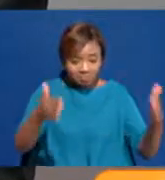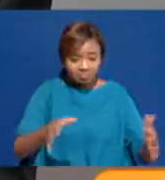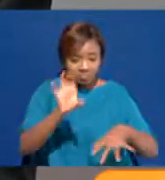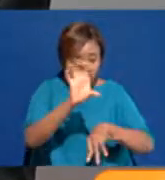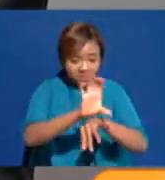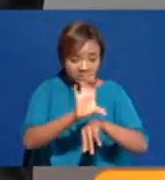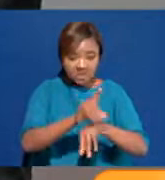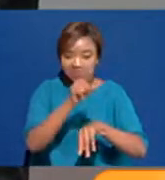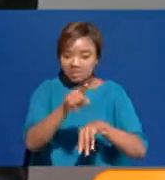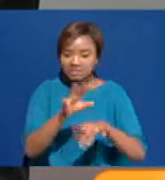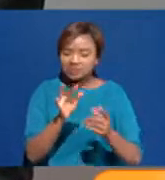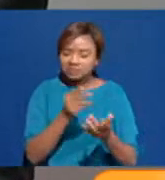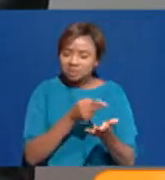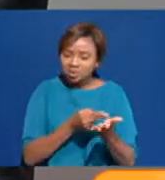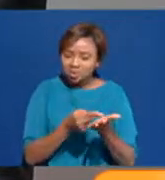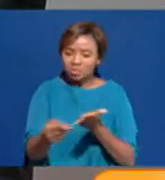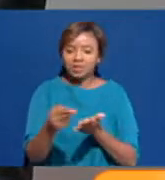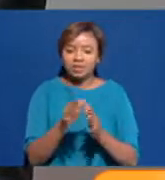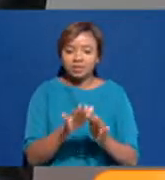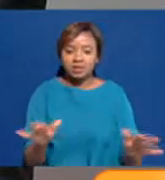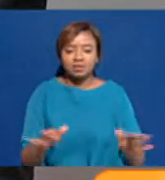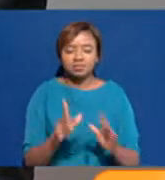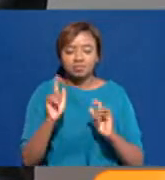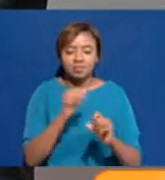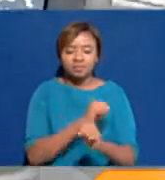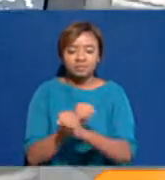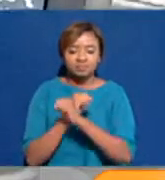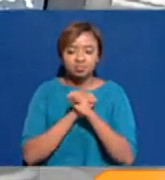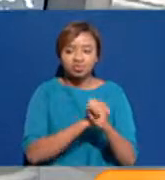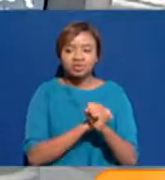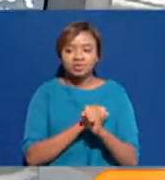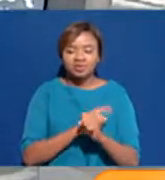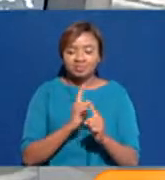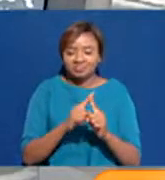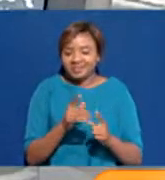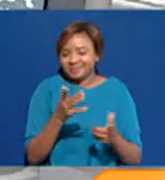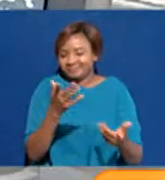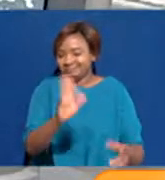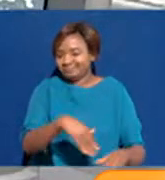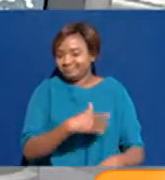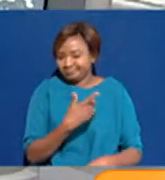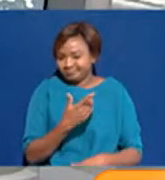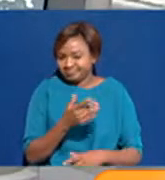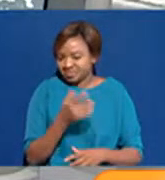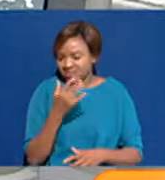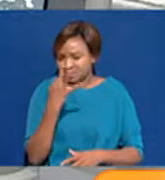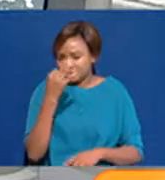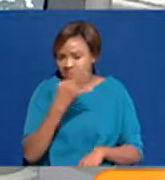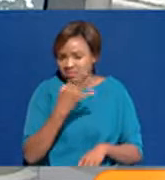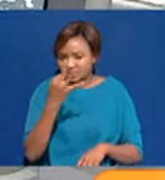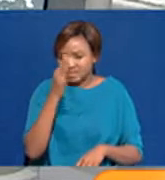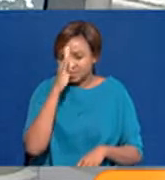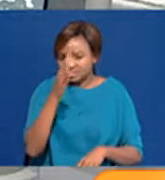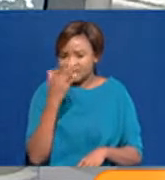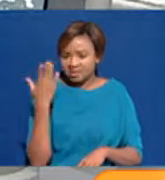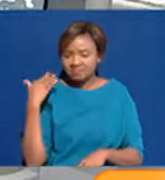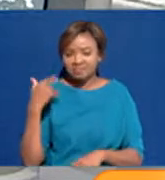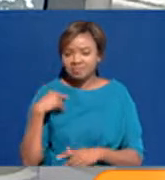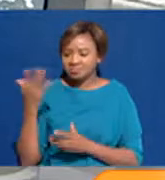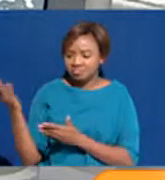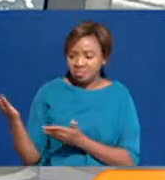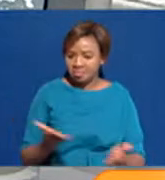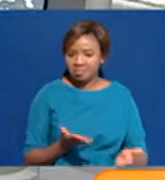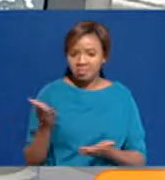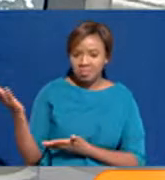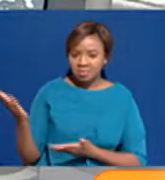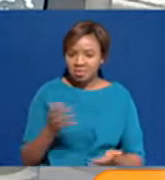we must defend and protect. Archbishop, how is that done practically? Because we've seen in the last two Sundays, when they are given the podium,